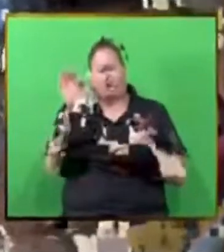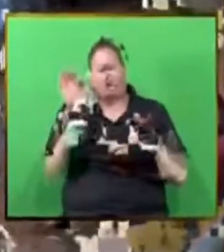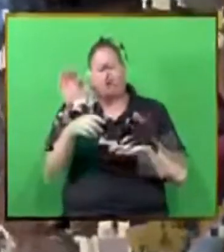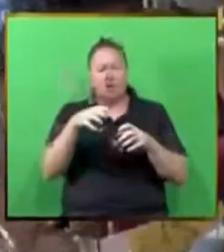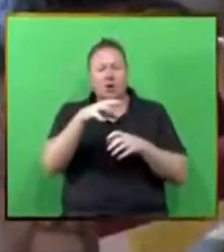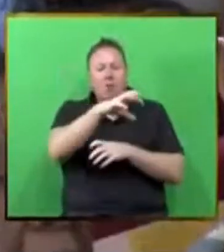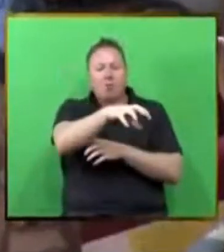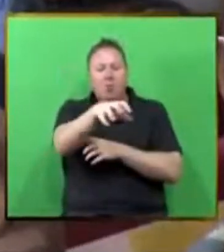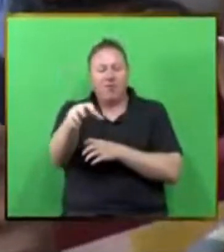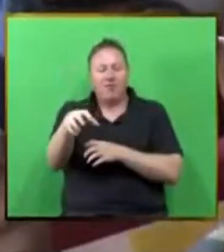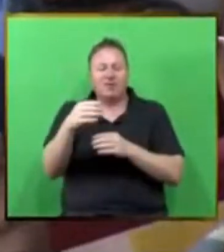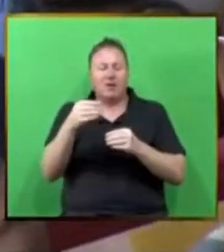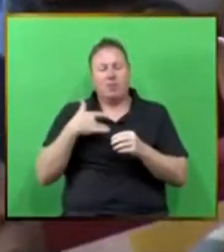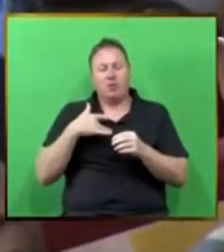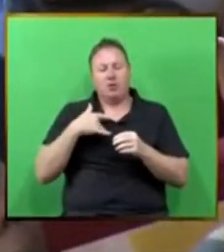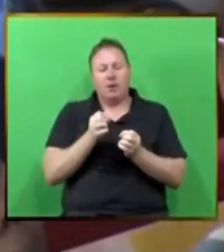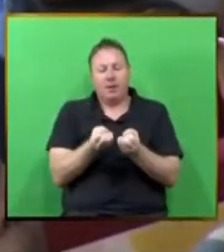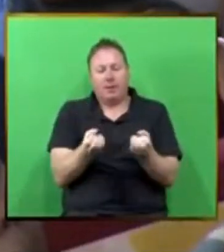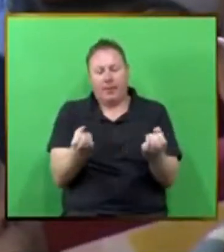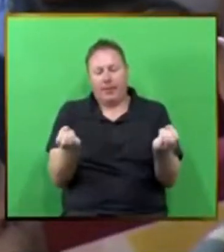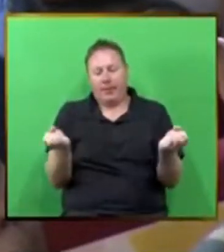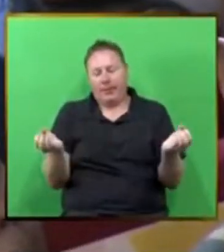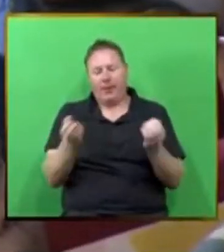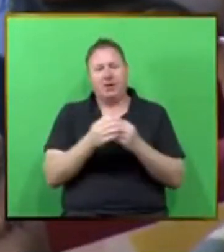and municipalities over the next 3 years.